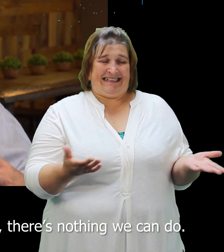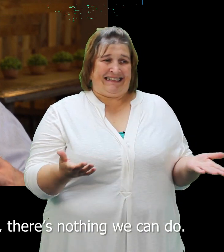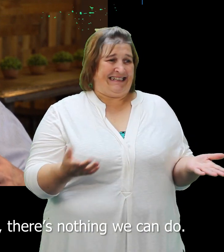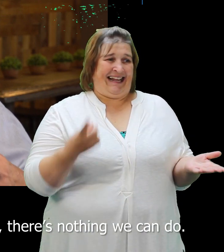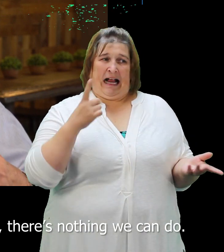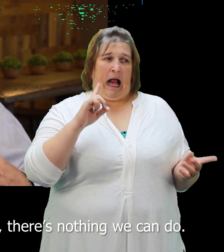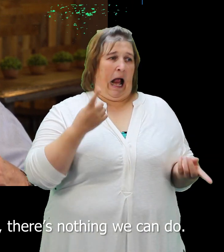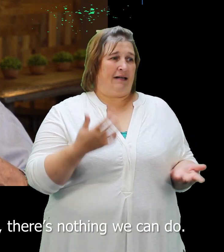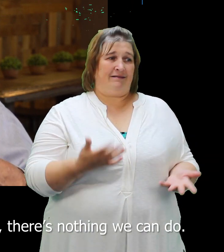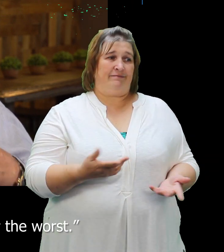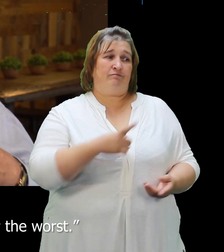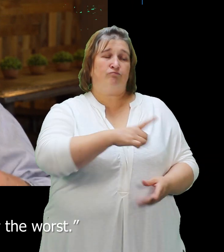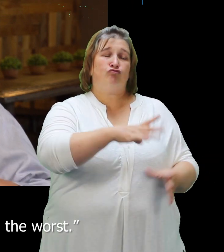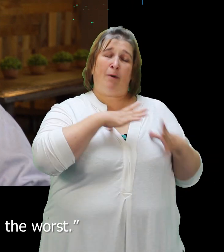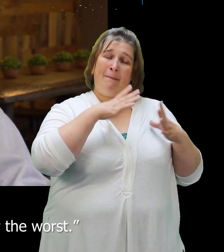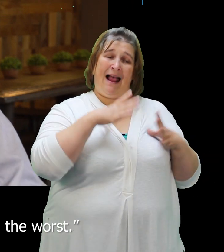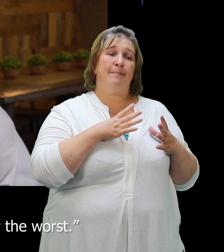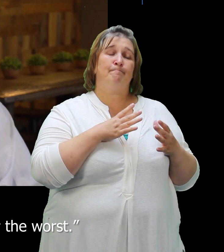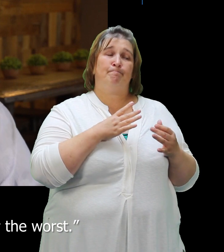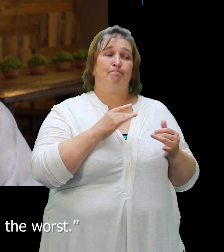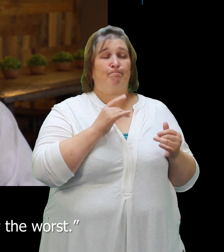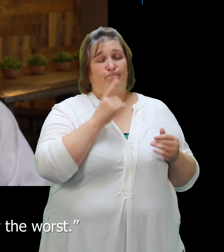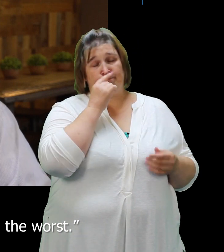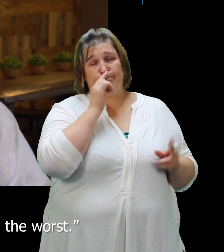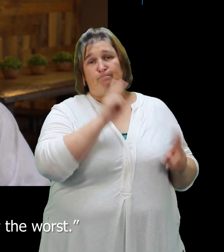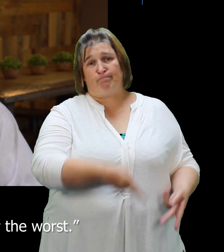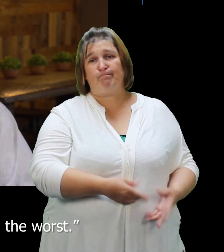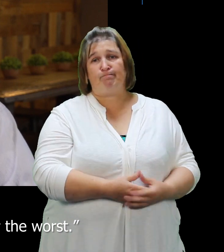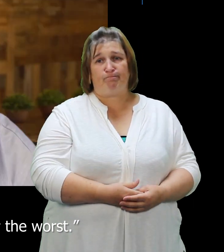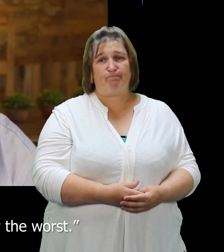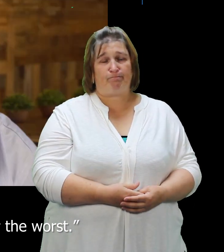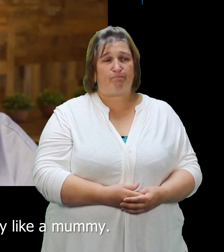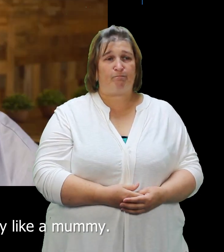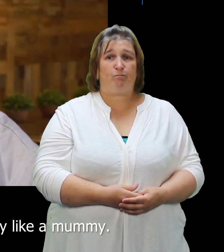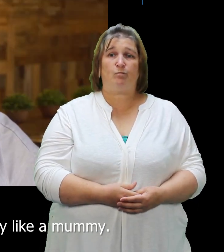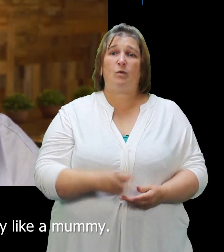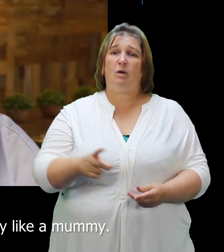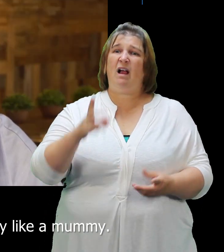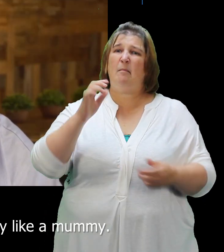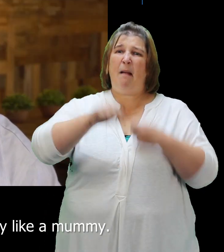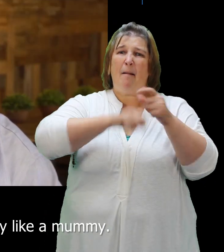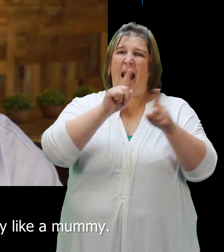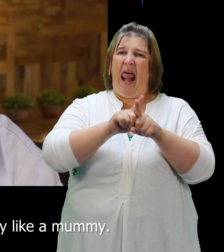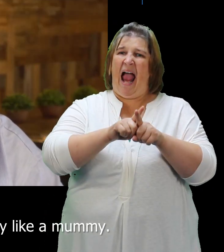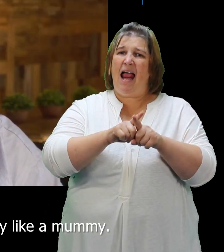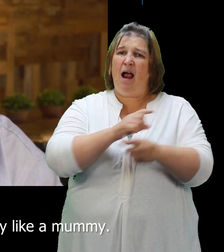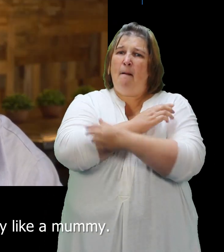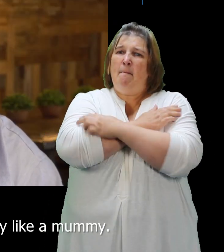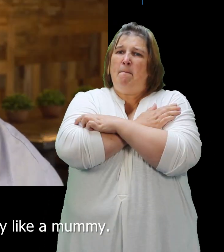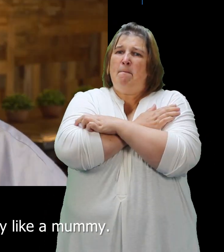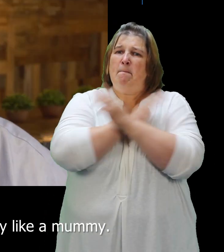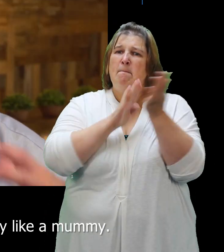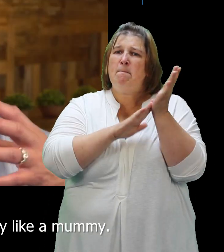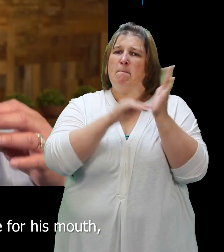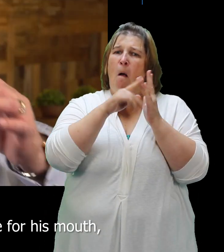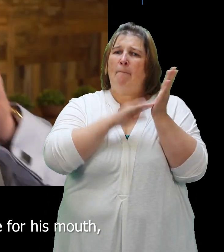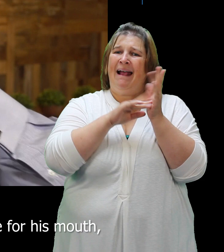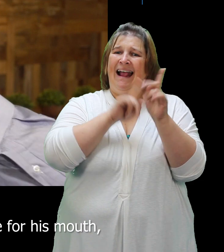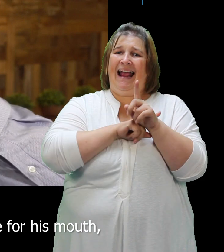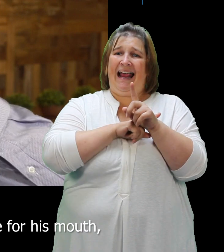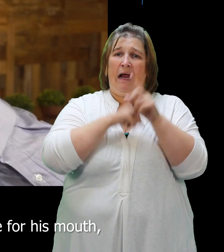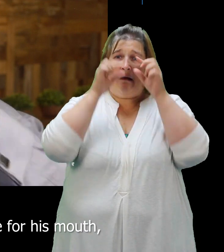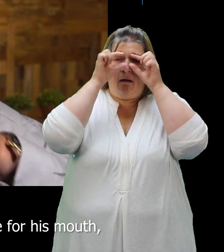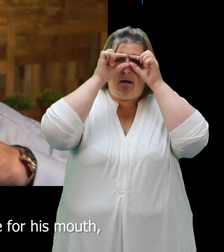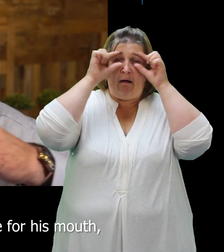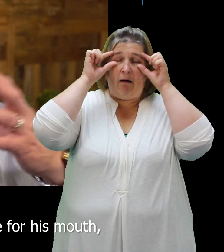nothing we can do. You need to prepare yourself for the worst. They wrapped my dad up really like a mummy. They left